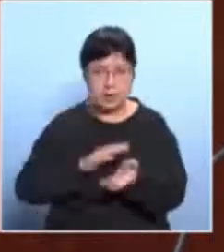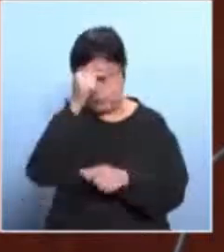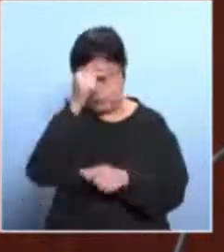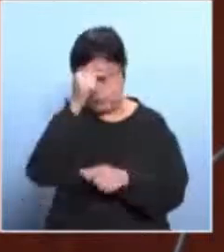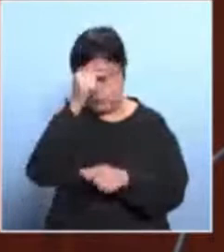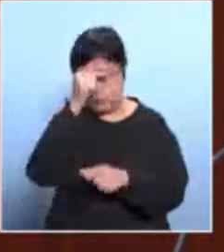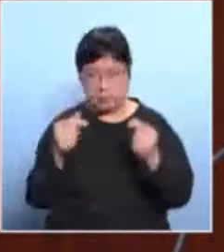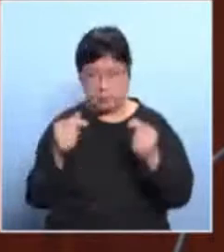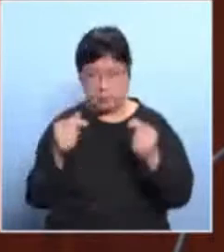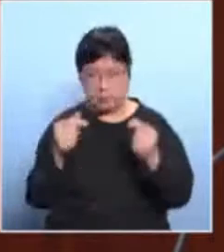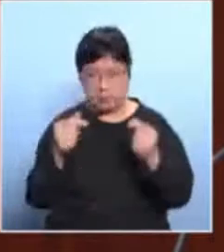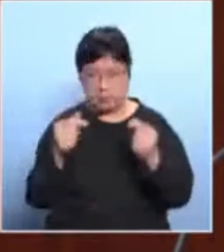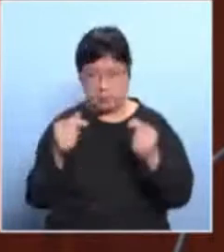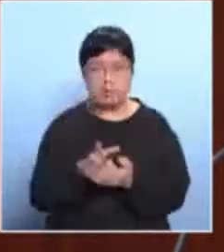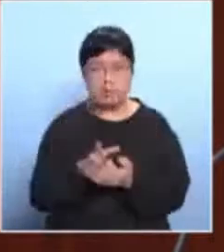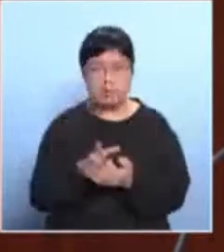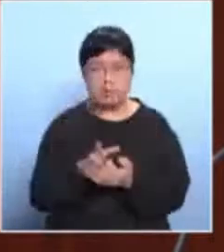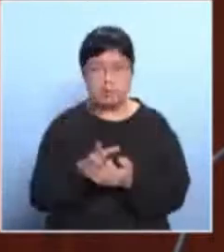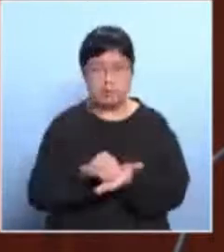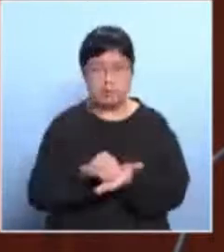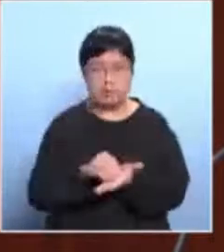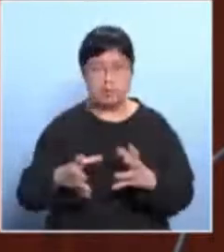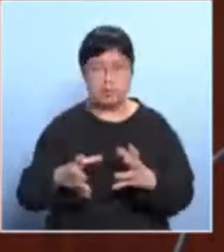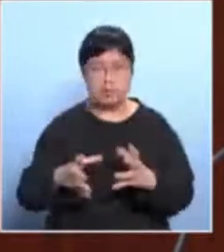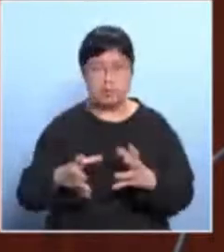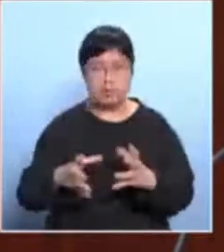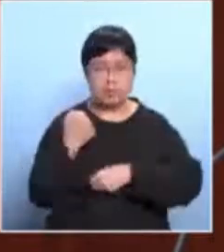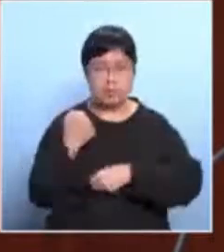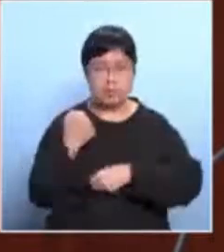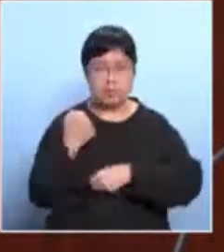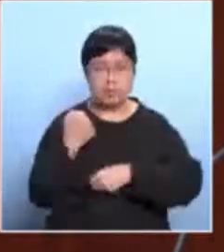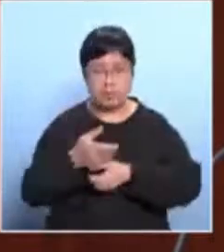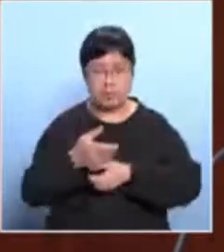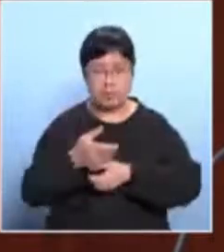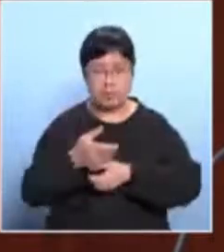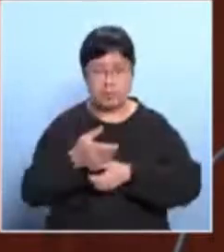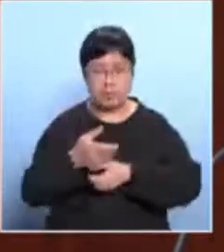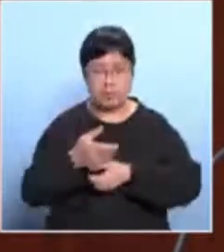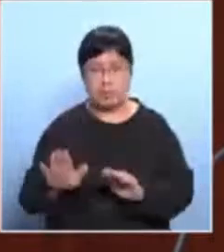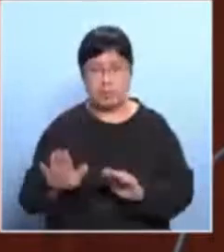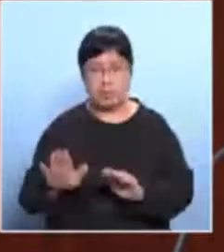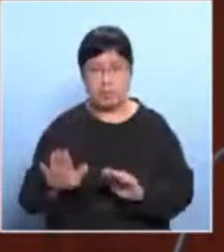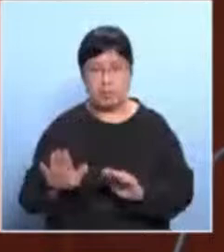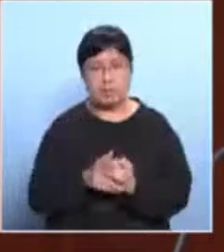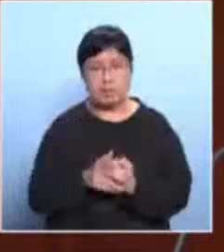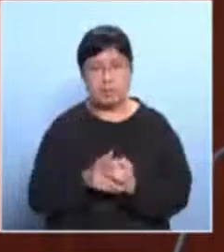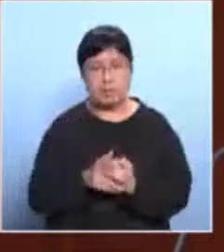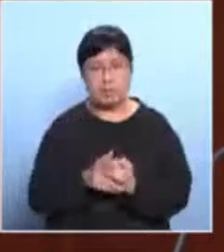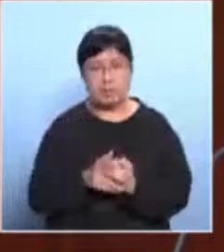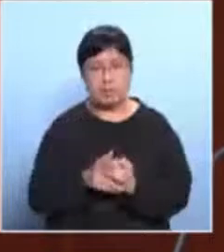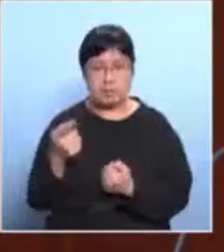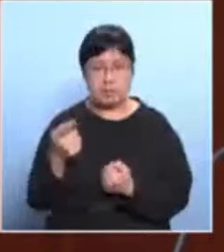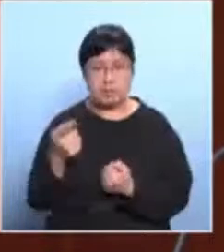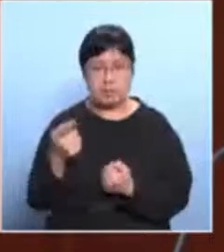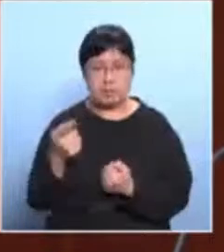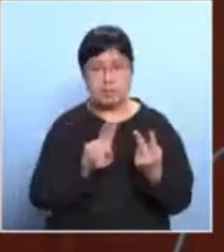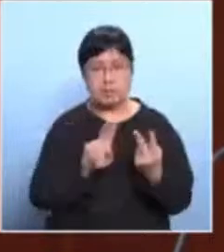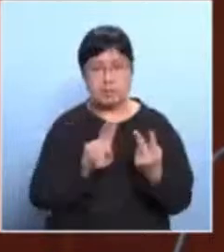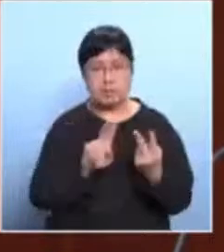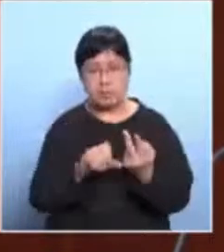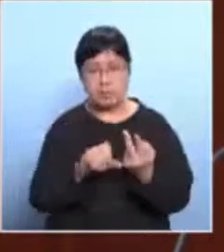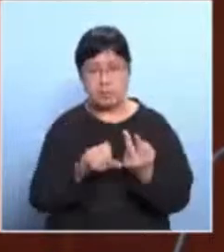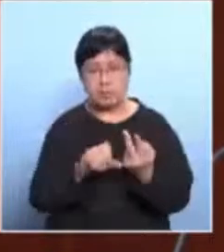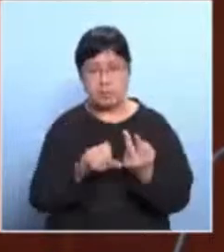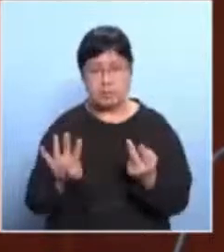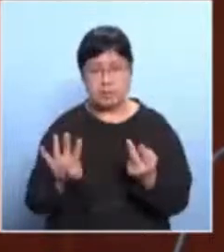Furthermore, we will, starting from the 2023 and 24 academic year, gradually increase the training